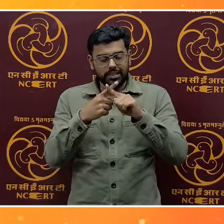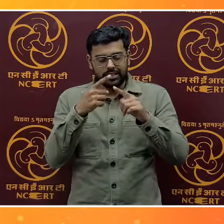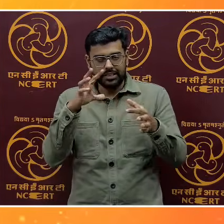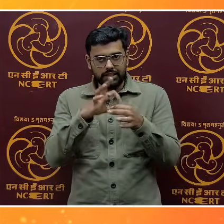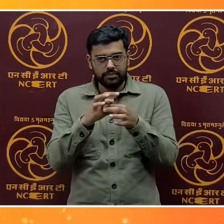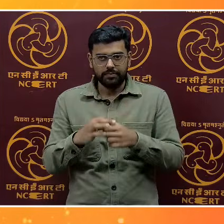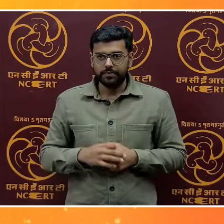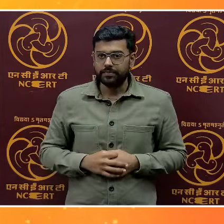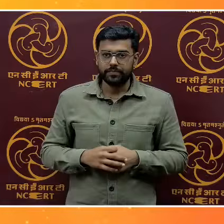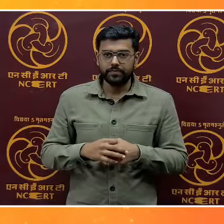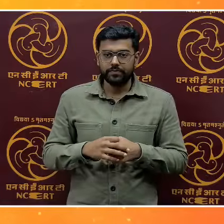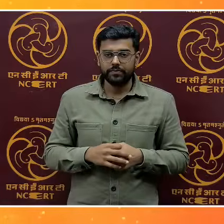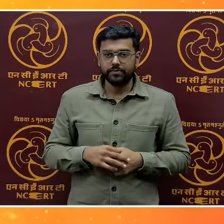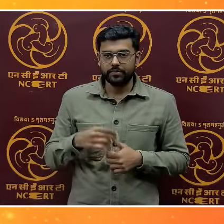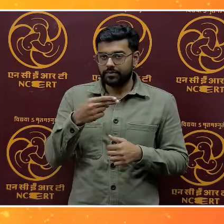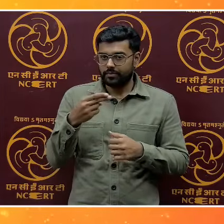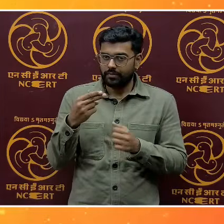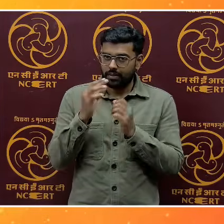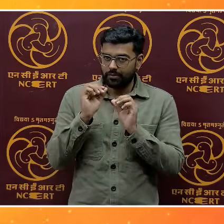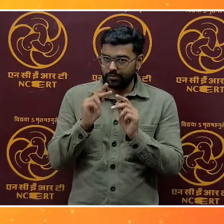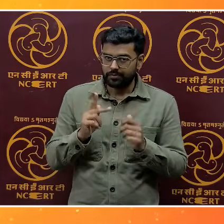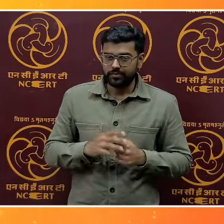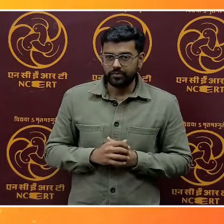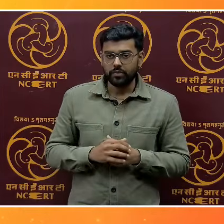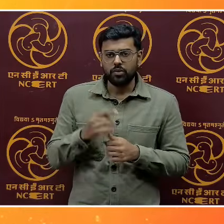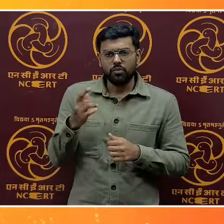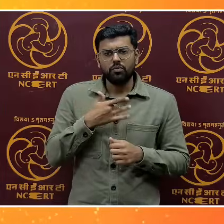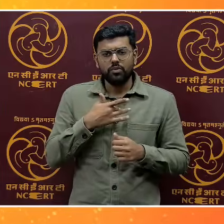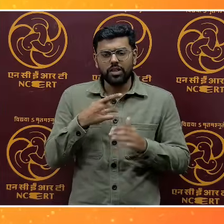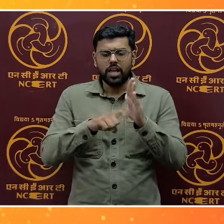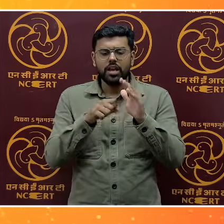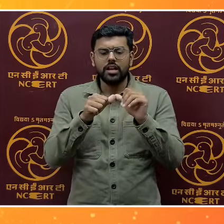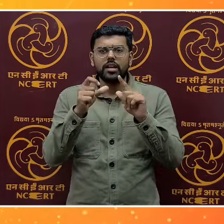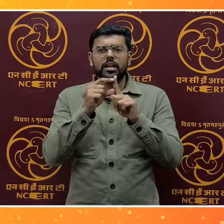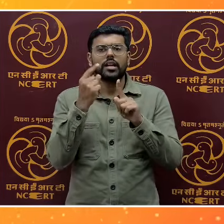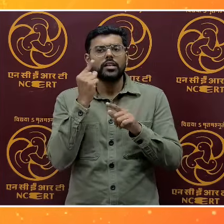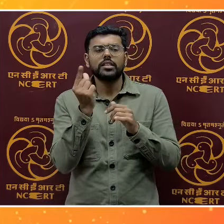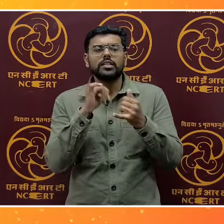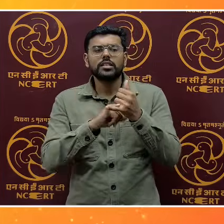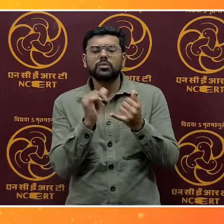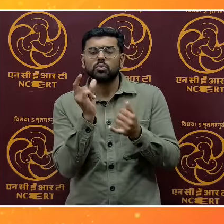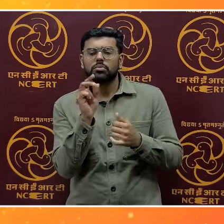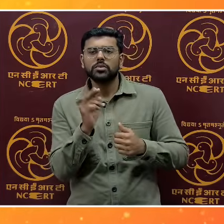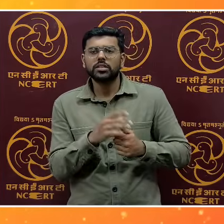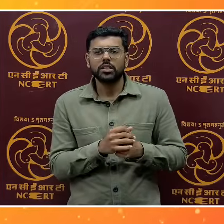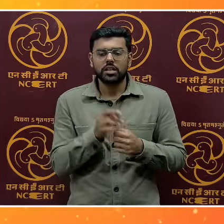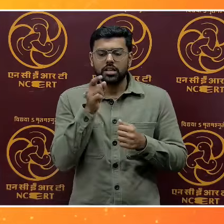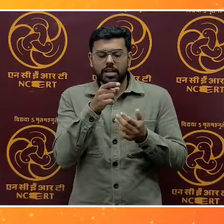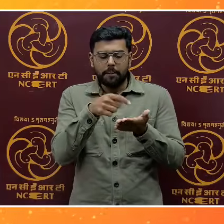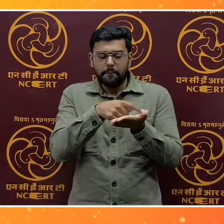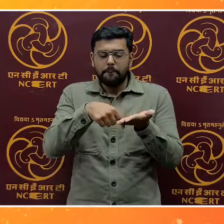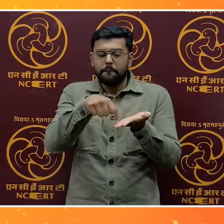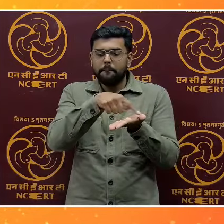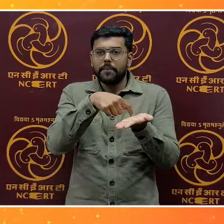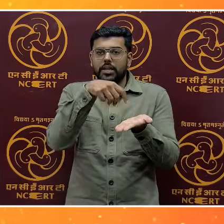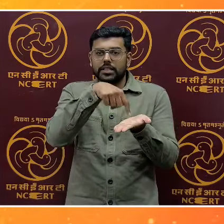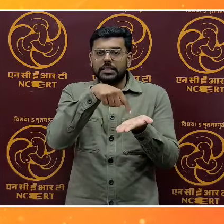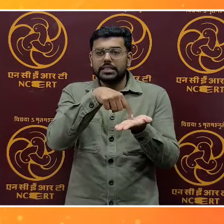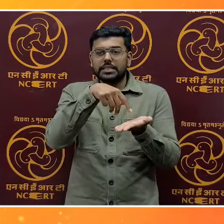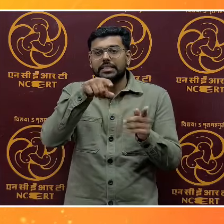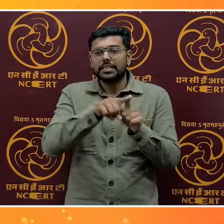base. Okay, this is known as slant height. What do you mean by radius, children? Radius of the base is called the radius of the